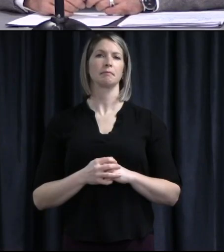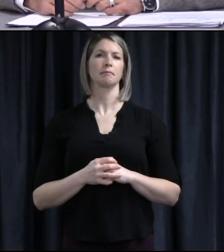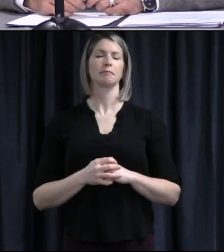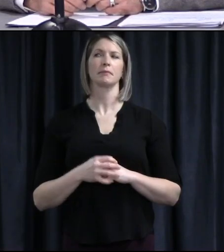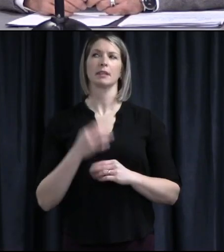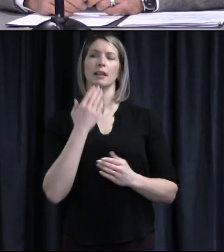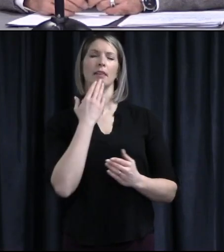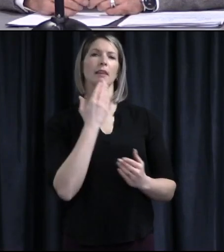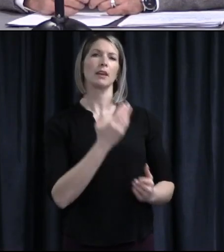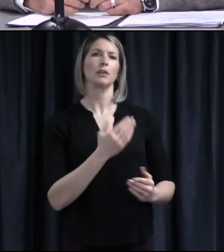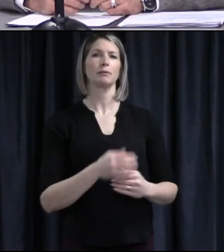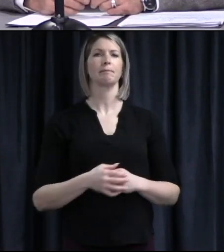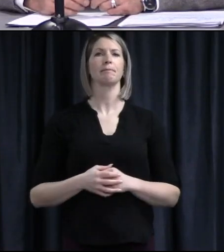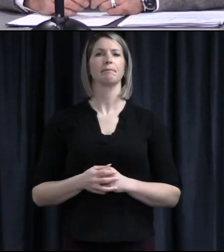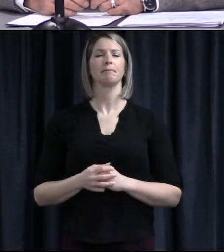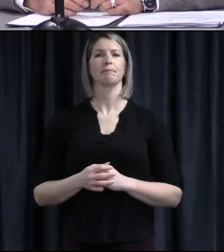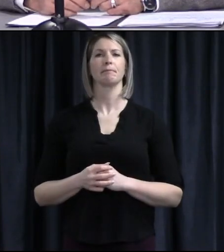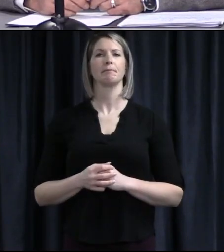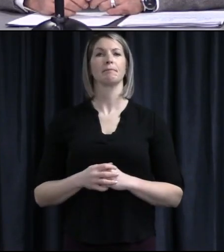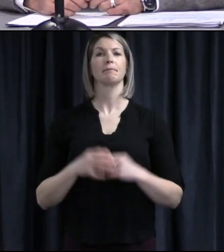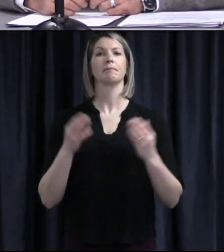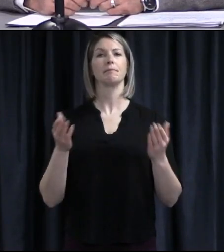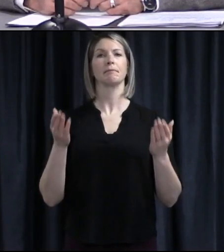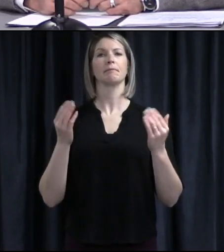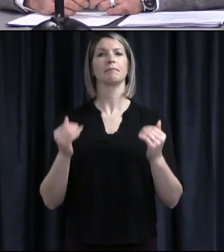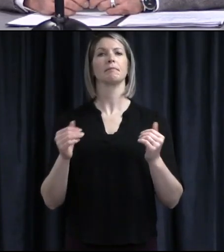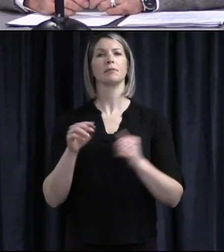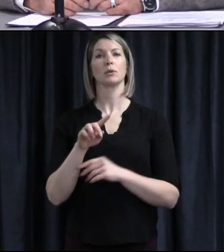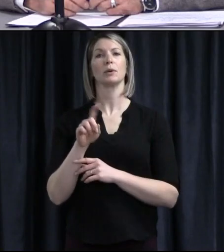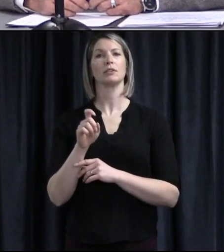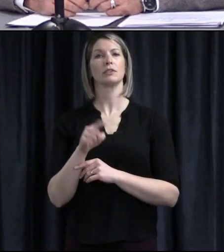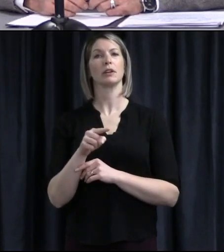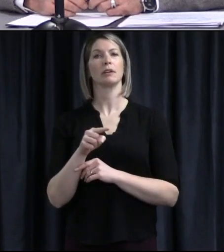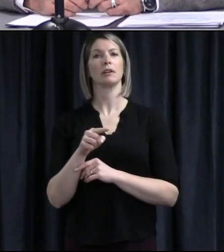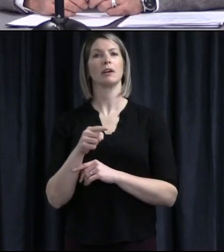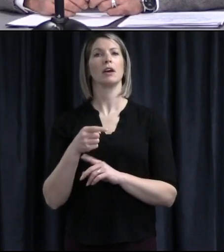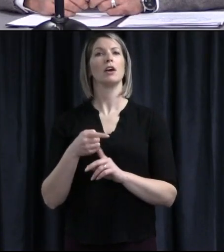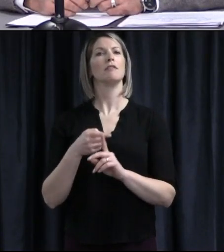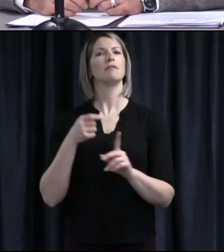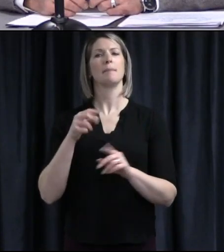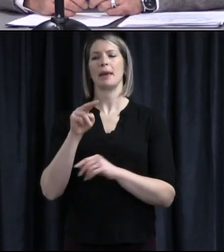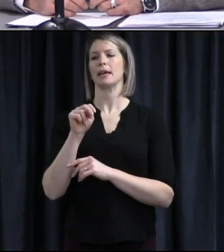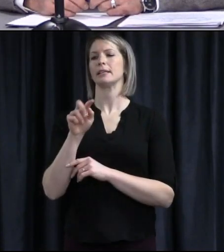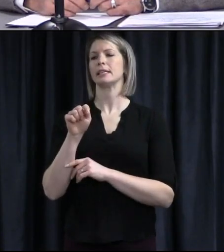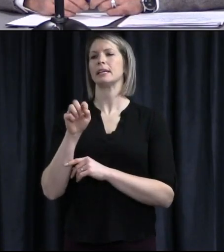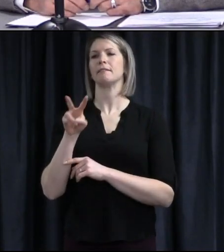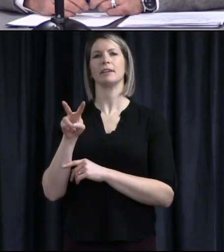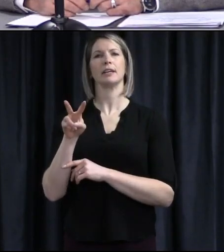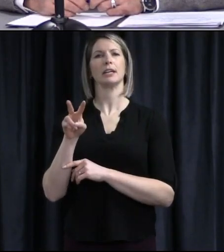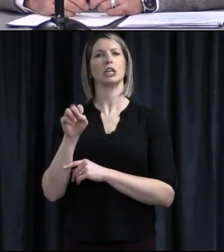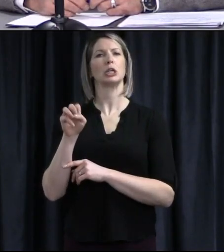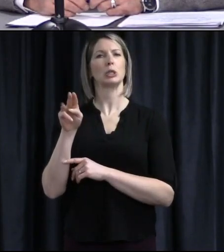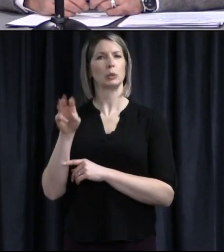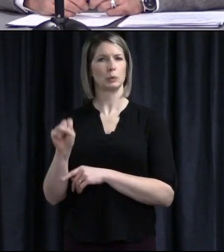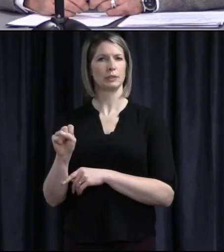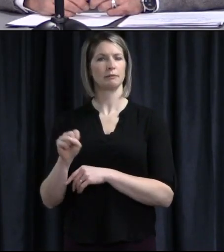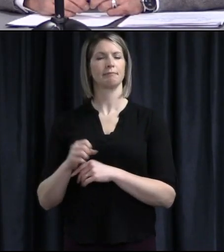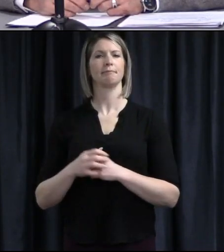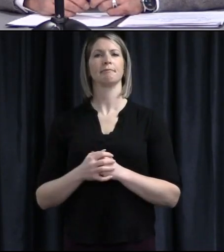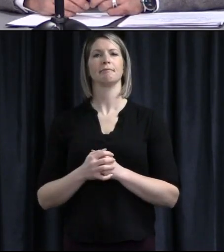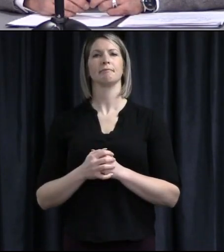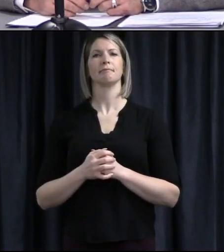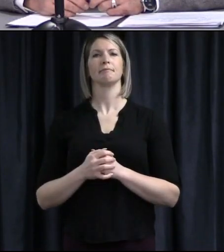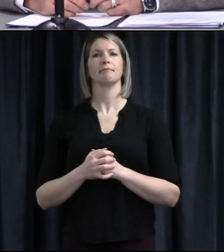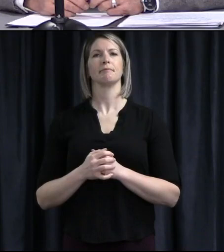Thank you. The following question is from Don Bradshaw of NTV News. Please go ahead.